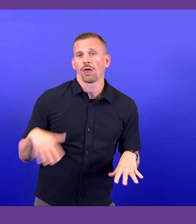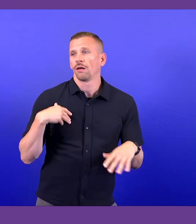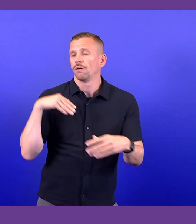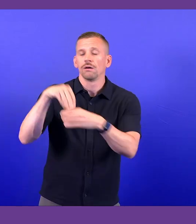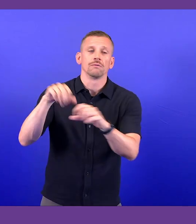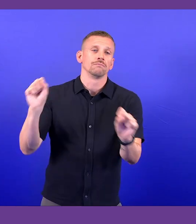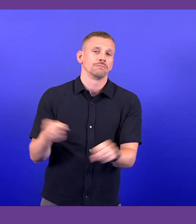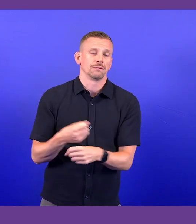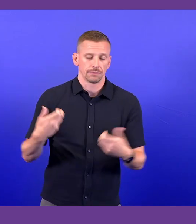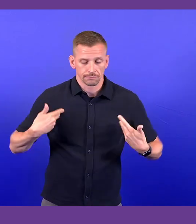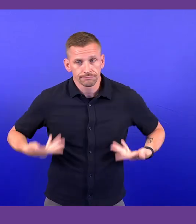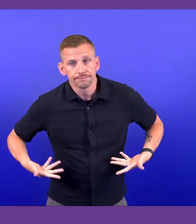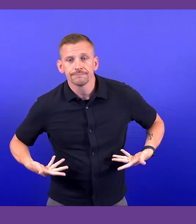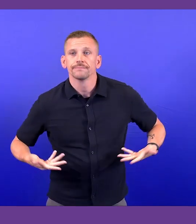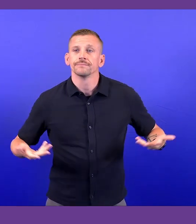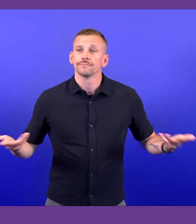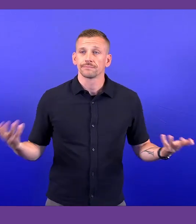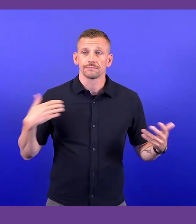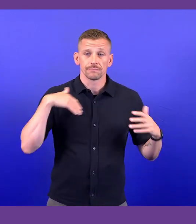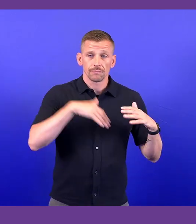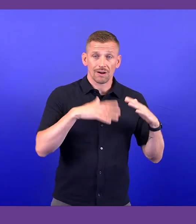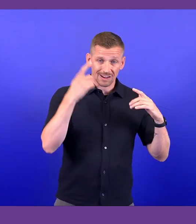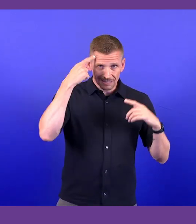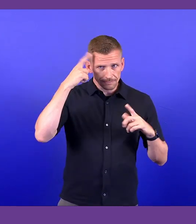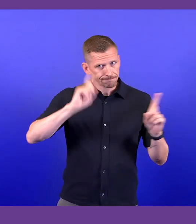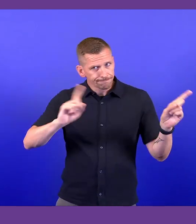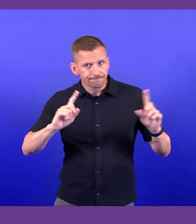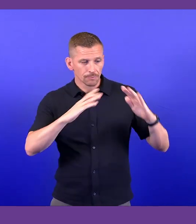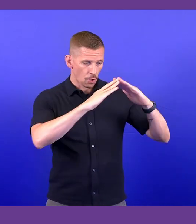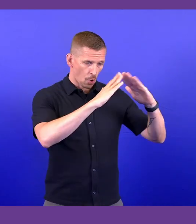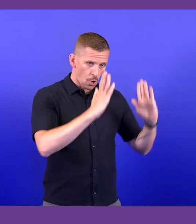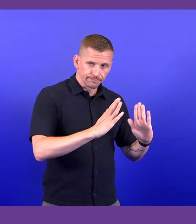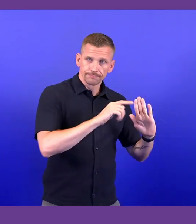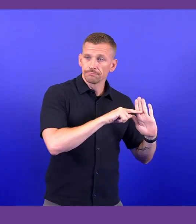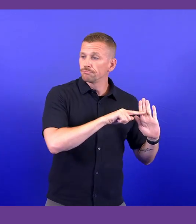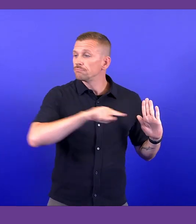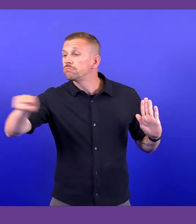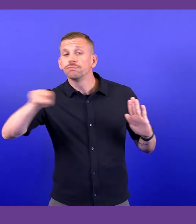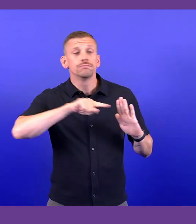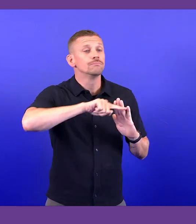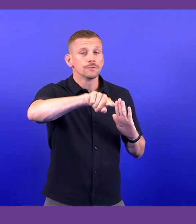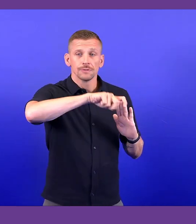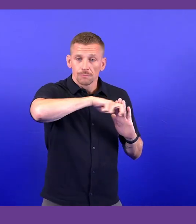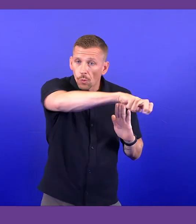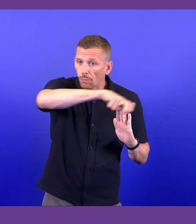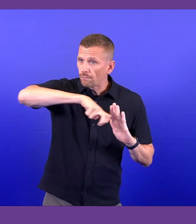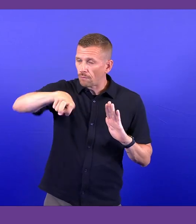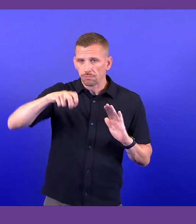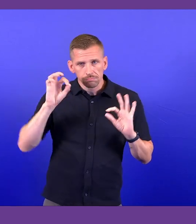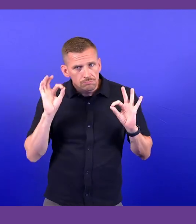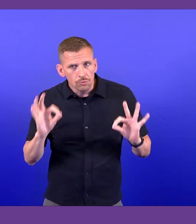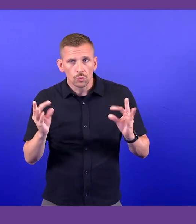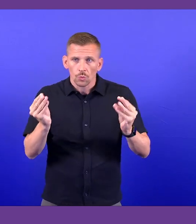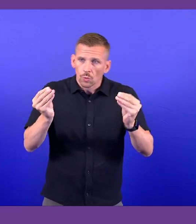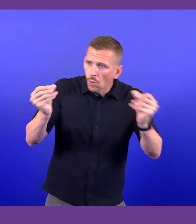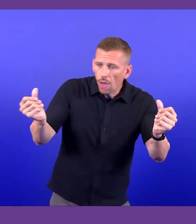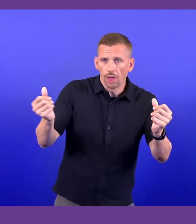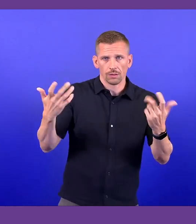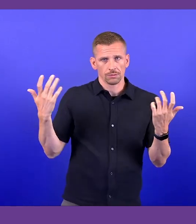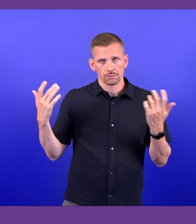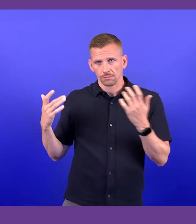door-to-door venue. So this is real the goal: the customer experience, the technical staff, the training, and